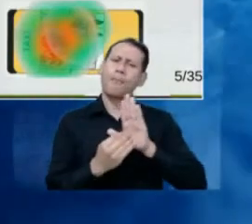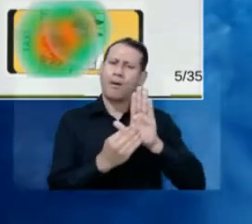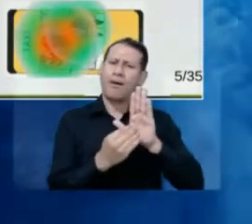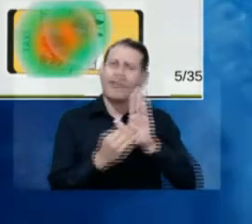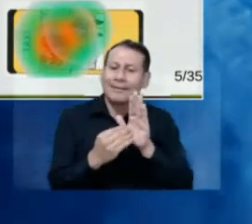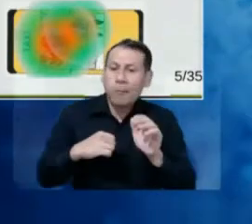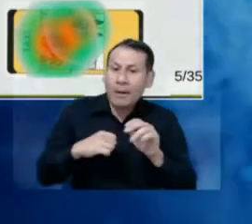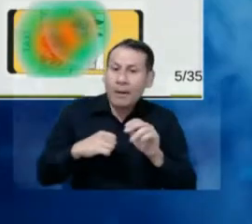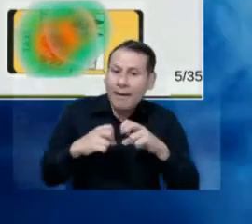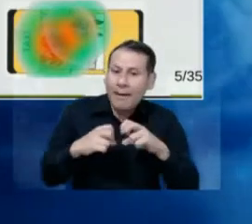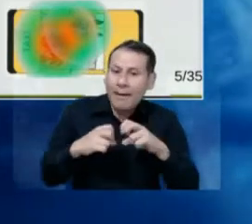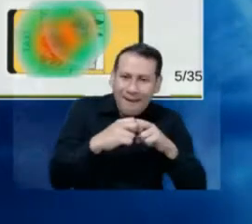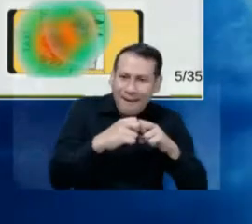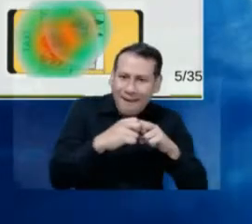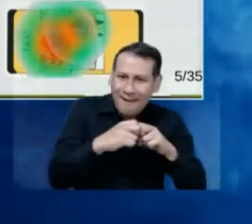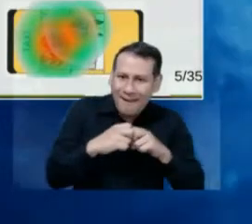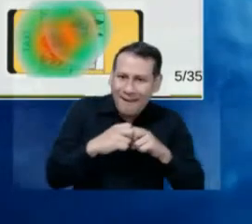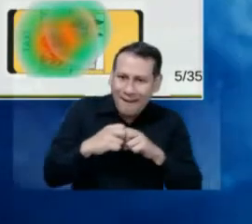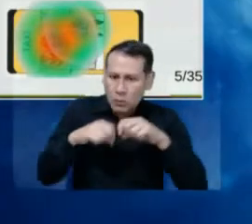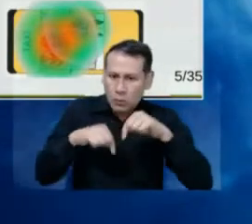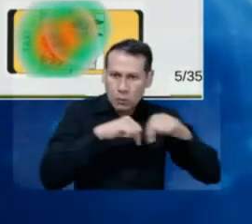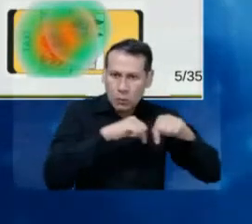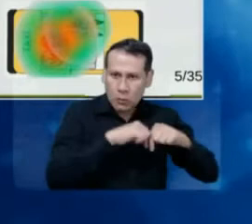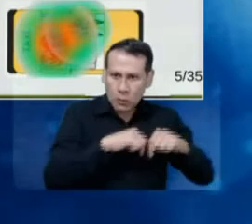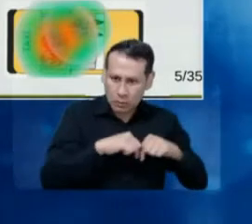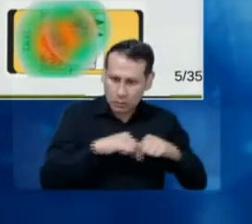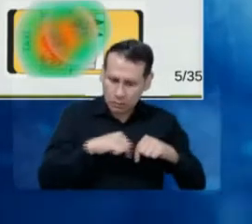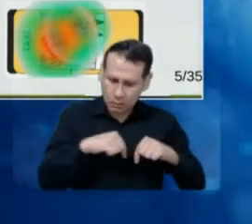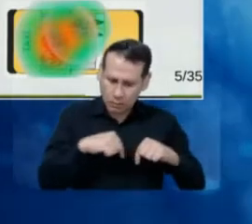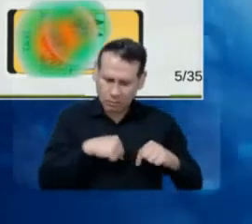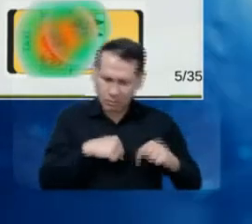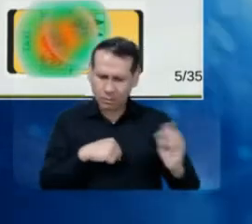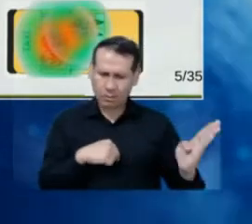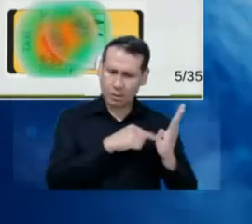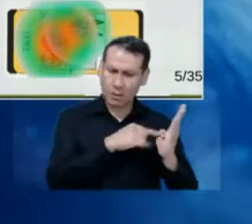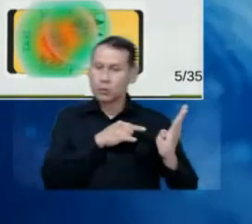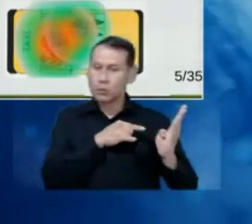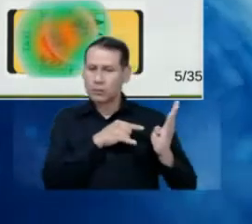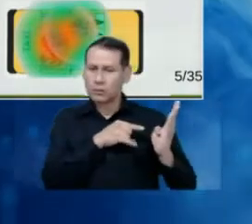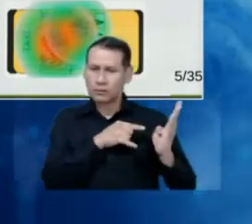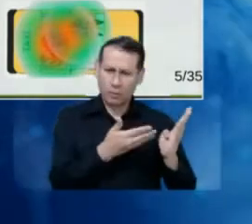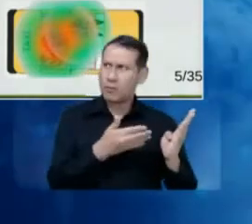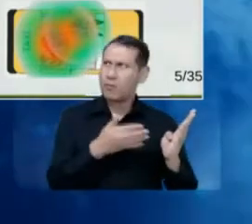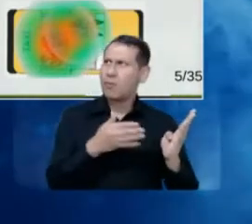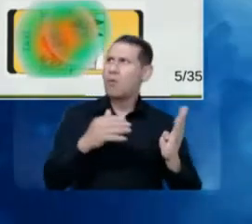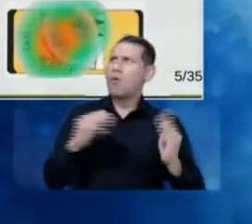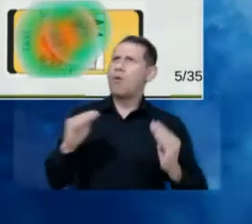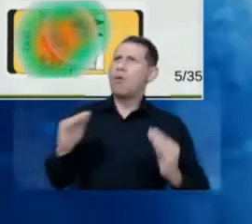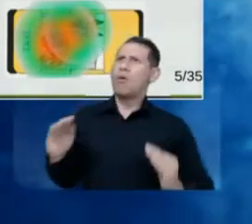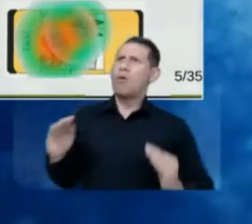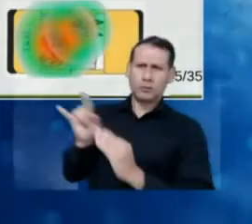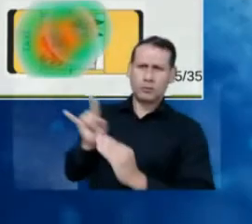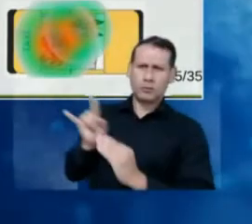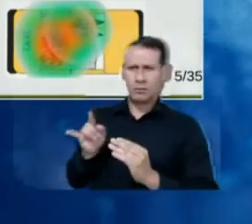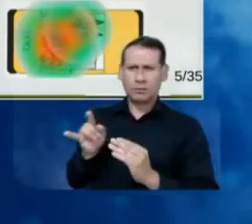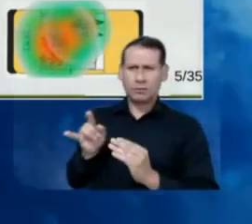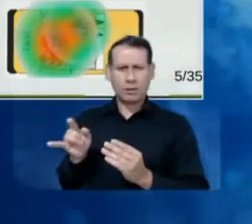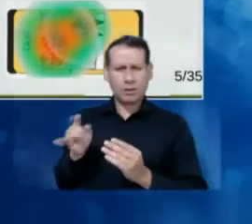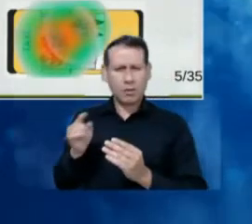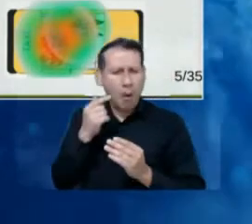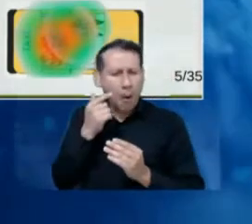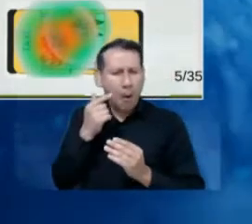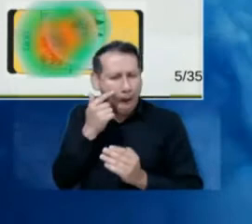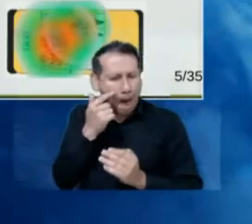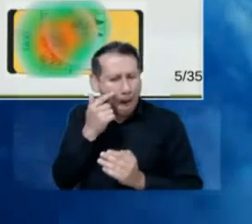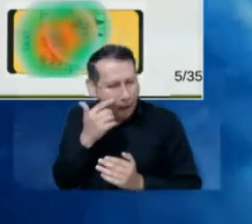electromagnetic simulation, where we are, let's say, working with mobile devices and infrastructure. This is electromagnetic simulation,